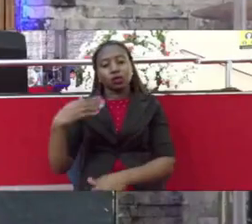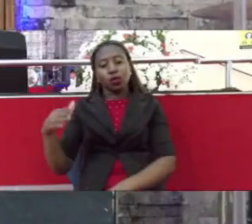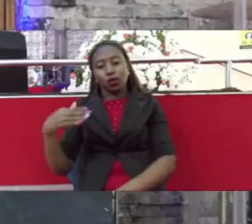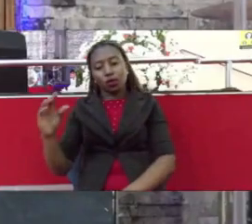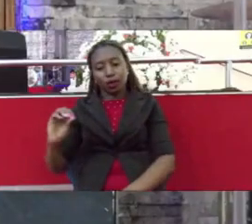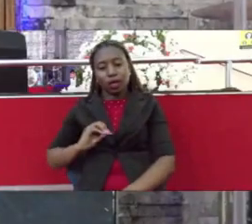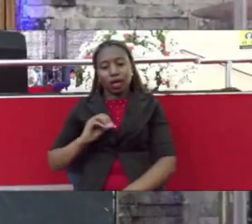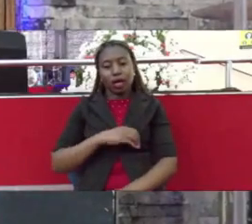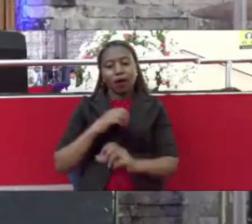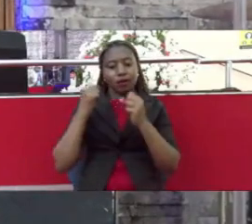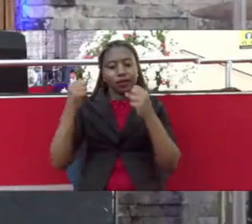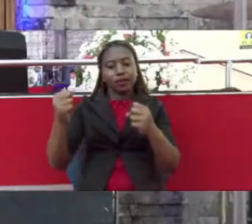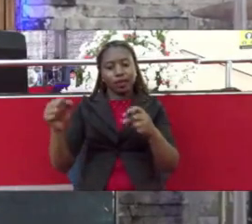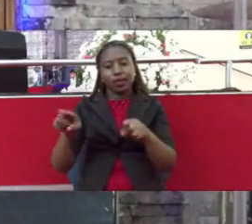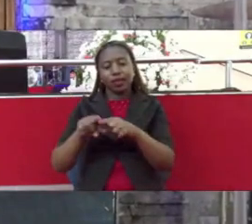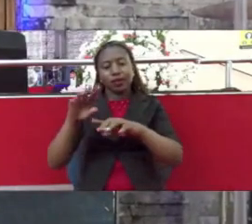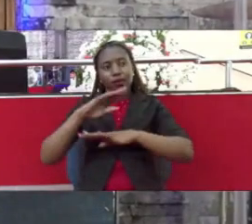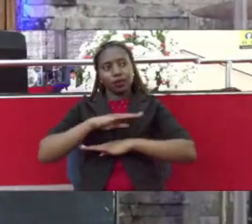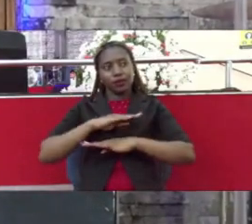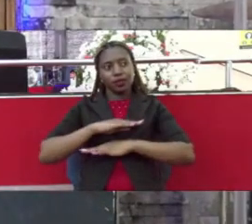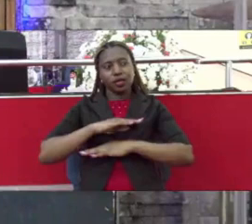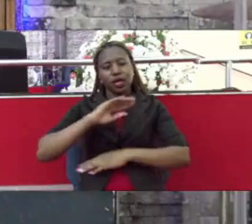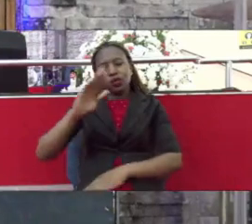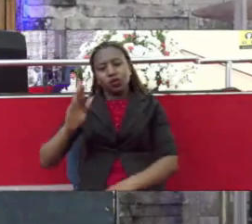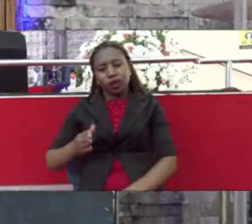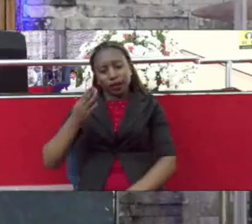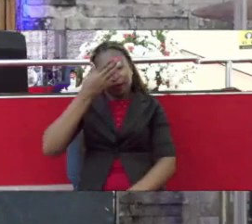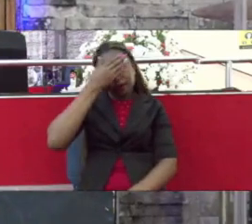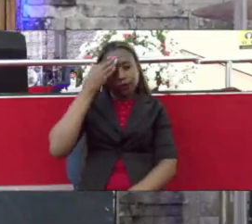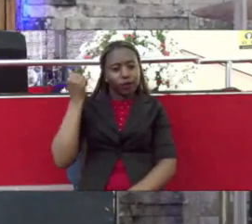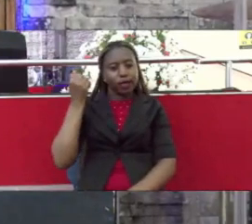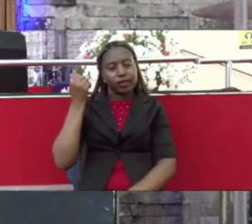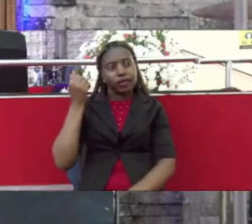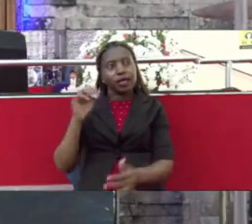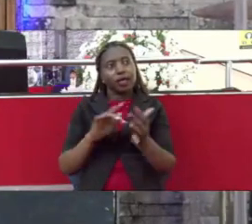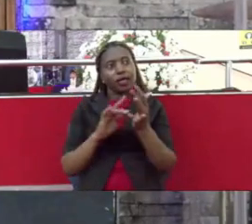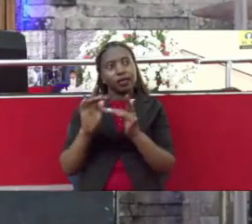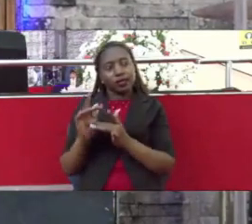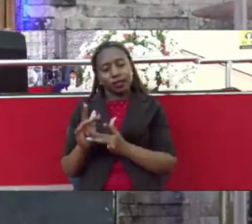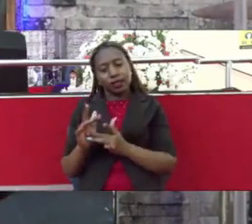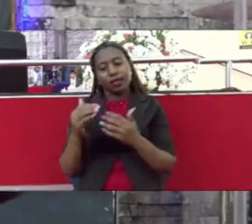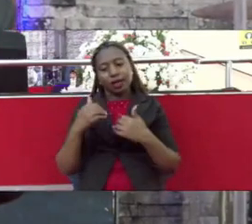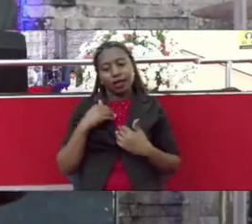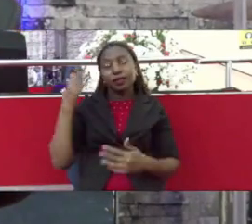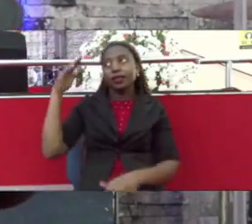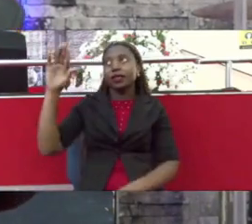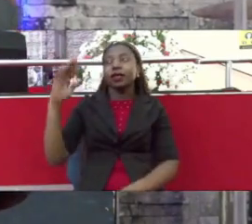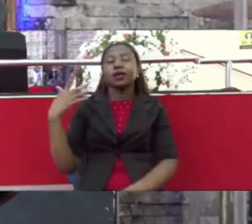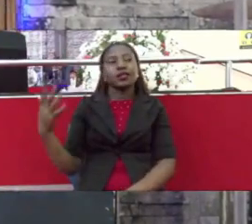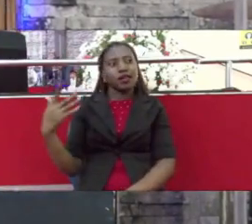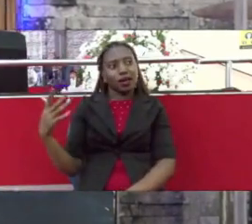kututosheleza na akue nguvu yetu. And we should never forget. Na tusisahau. That Jesus holds in his hand. Ya kwamba mkononi mwako